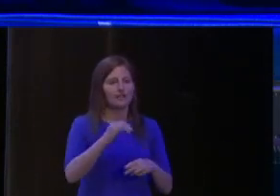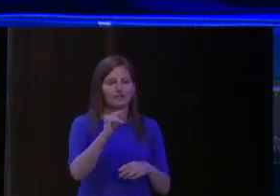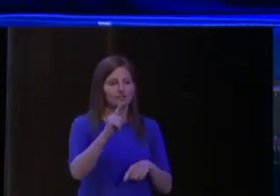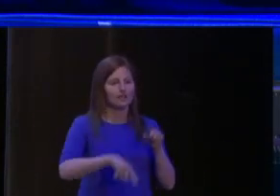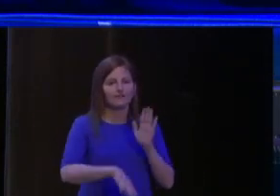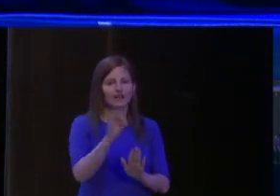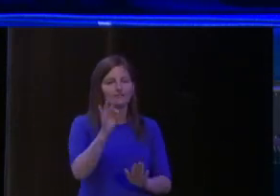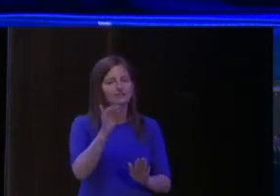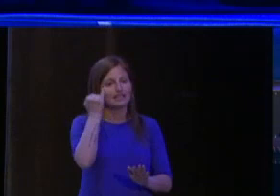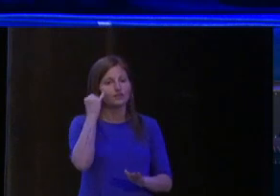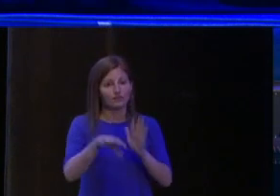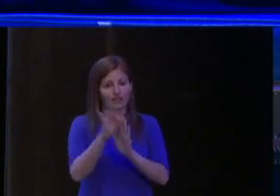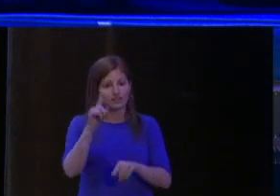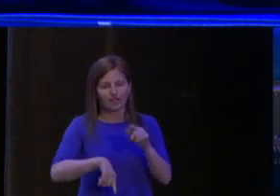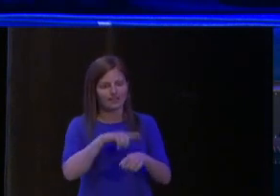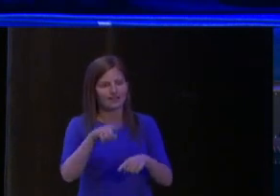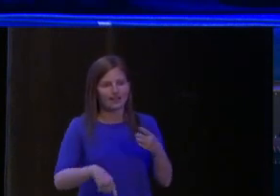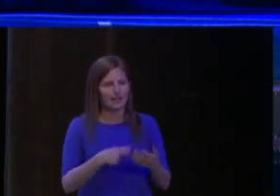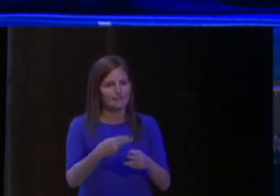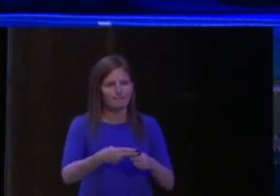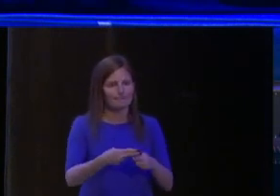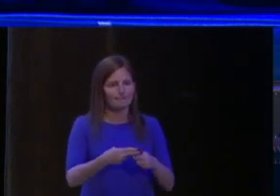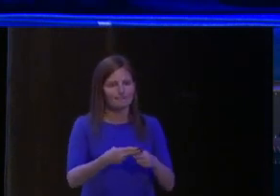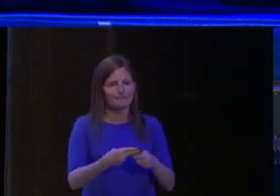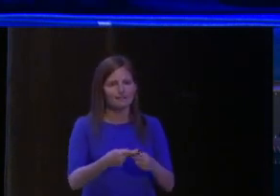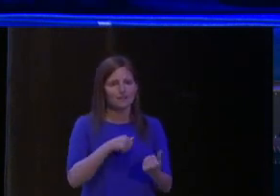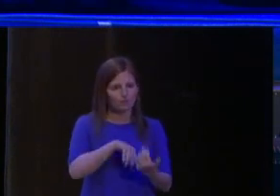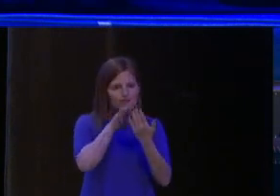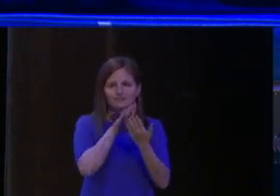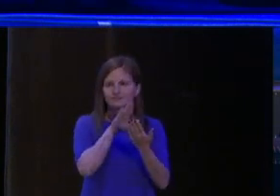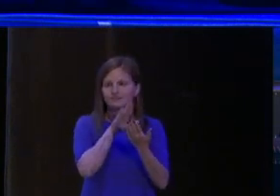find it. When you find it, you can't name it. The presence.